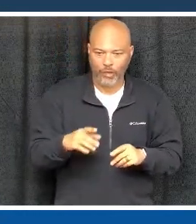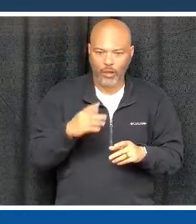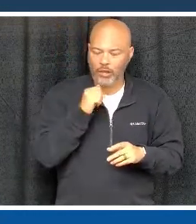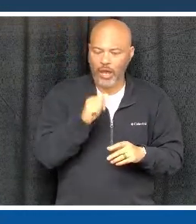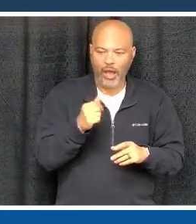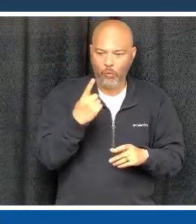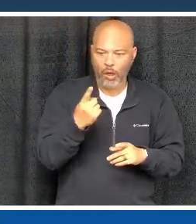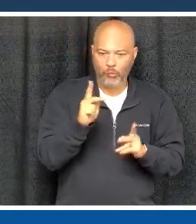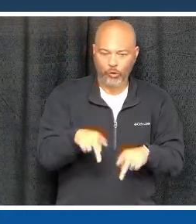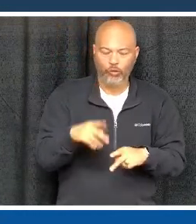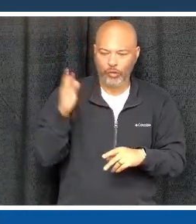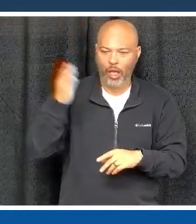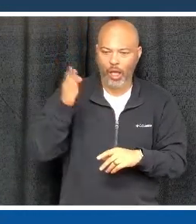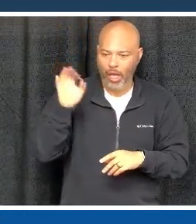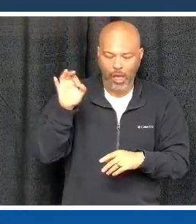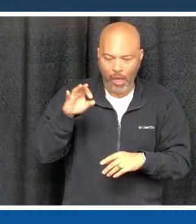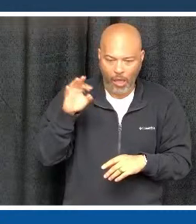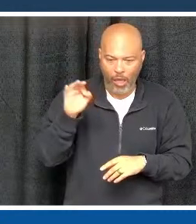informational